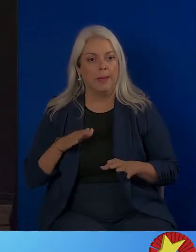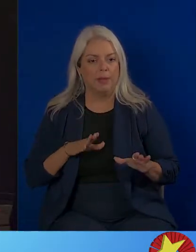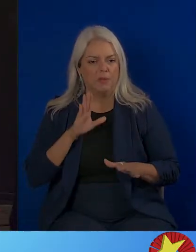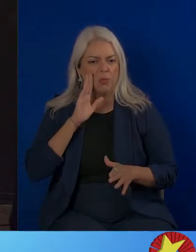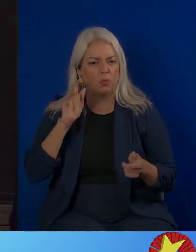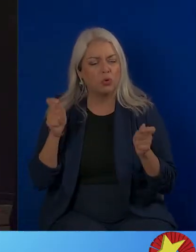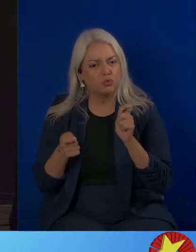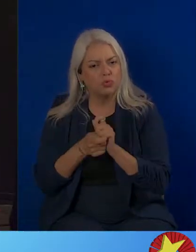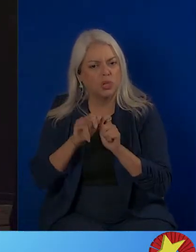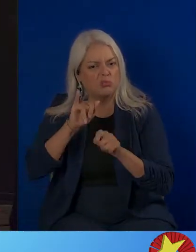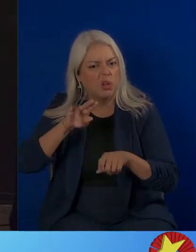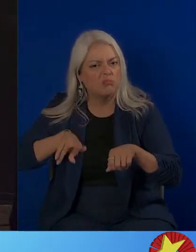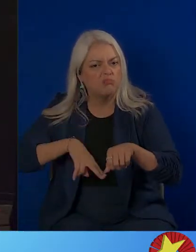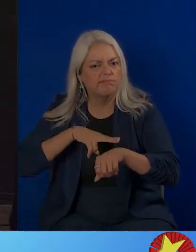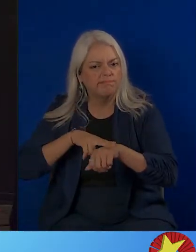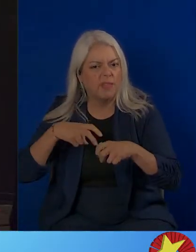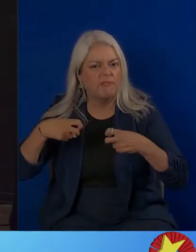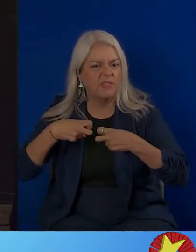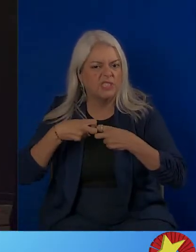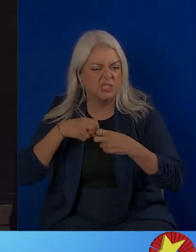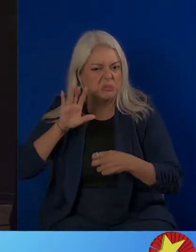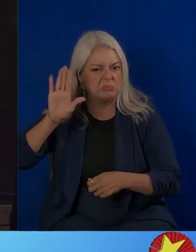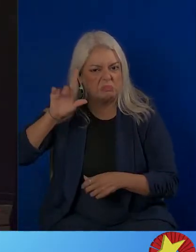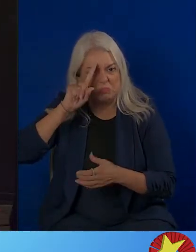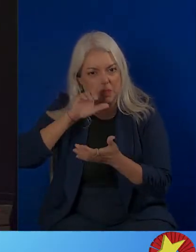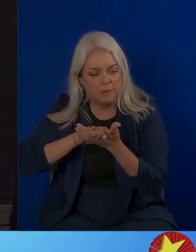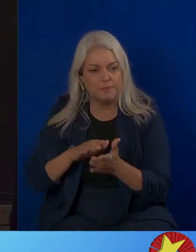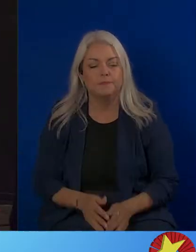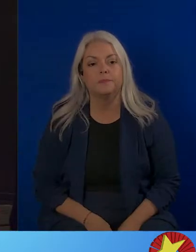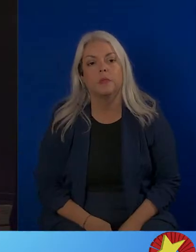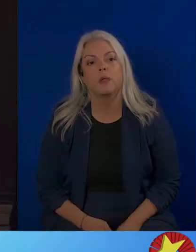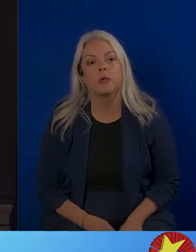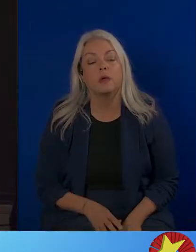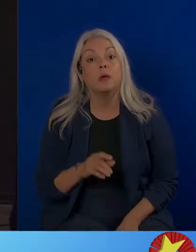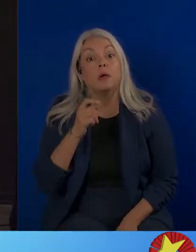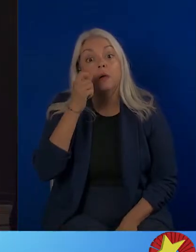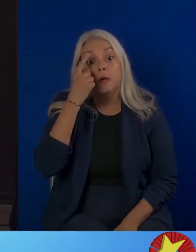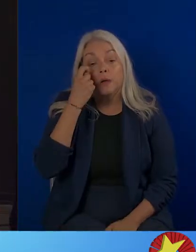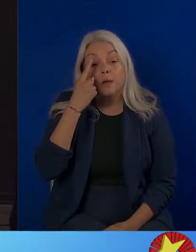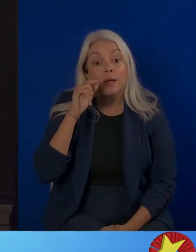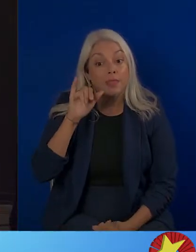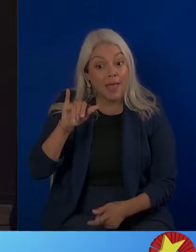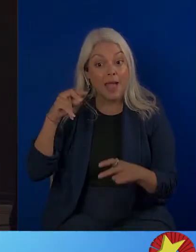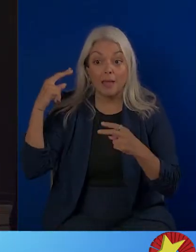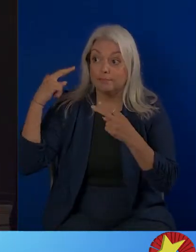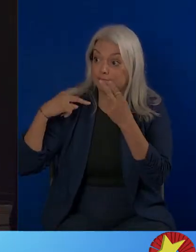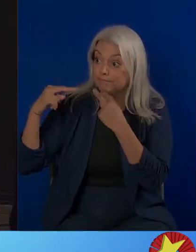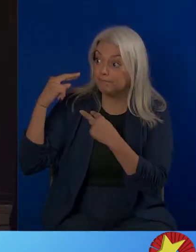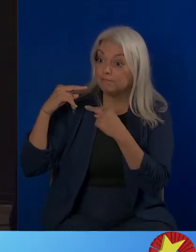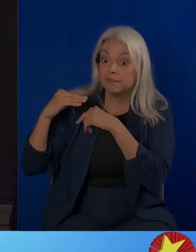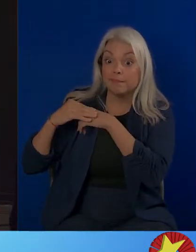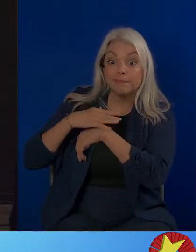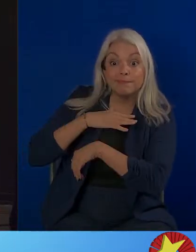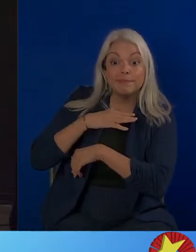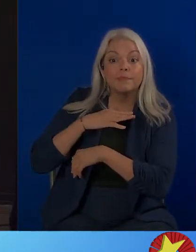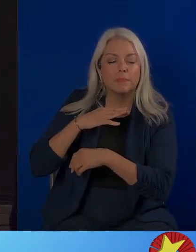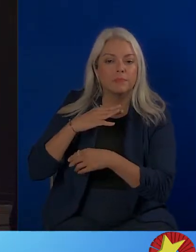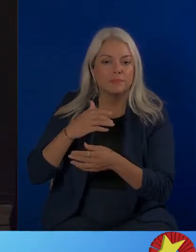Fortunately for us, those changes have been positive. We have made systemic